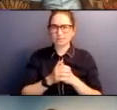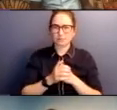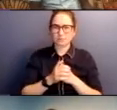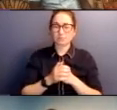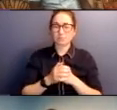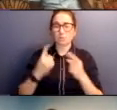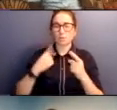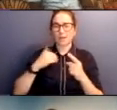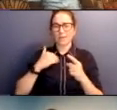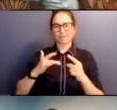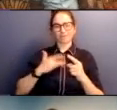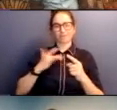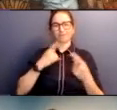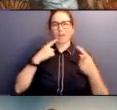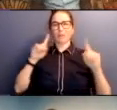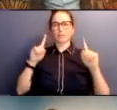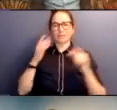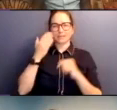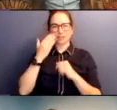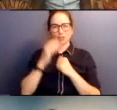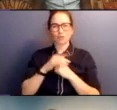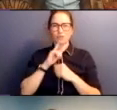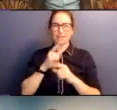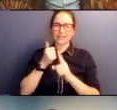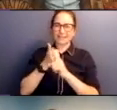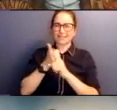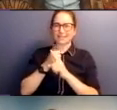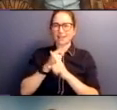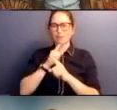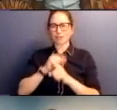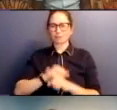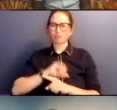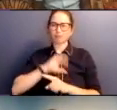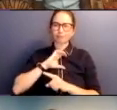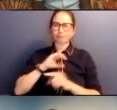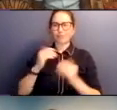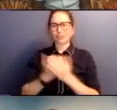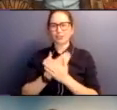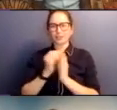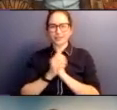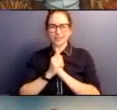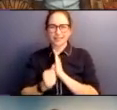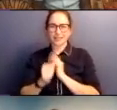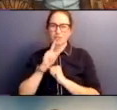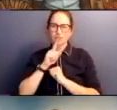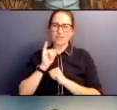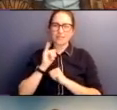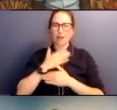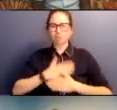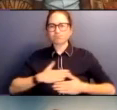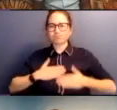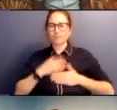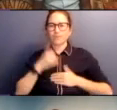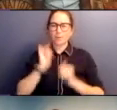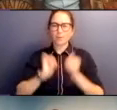of accomplishments, self-rewarding, new skill, pleasure to perform, and